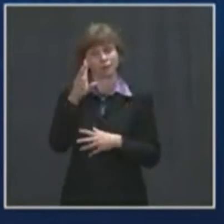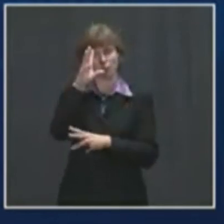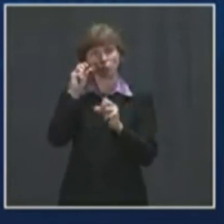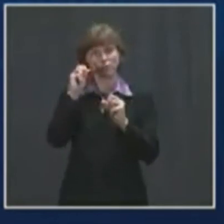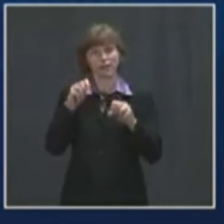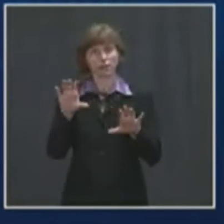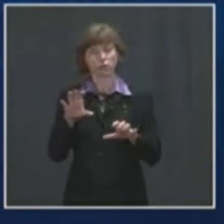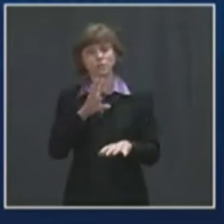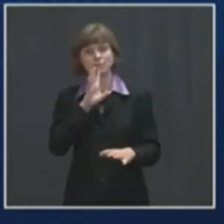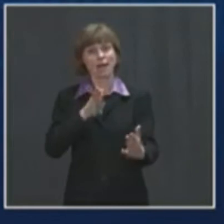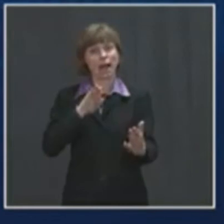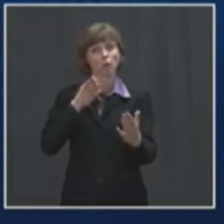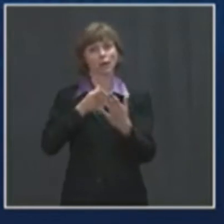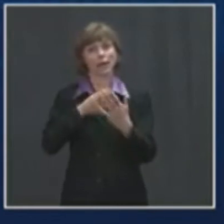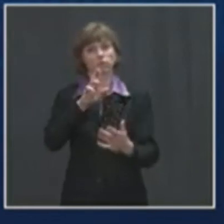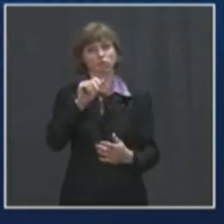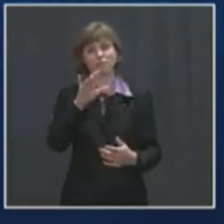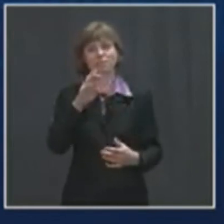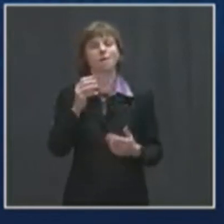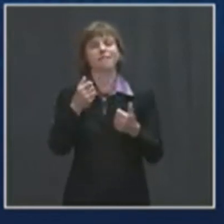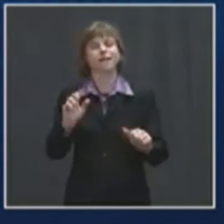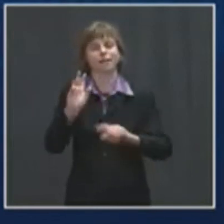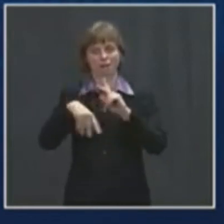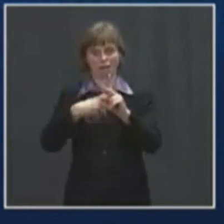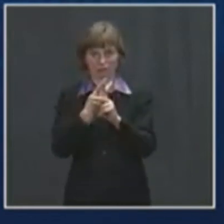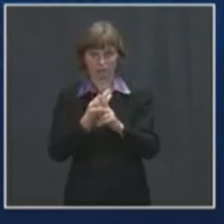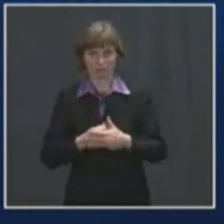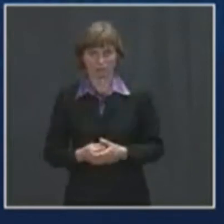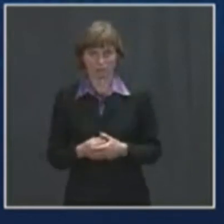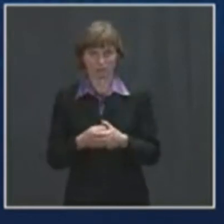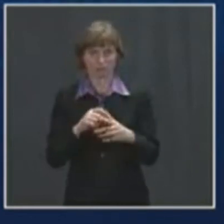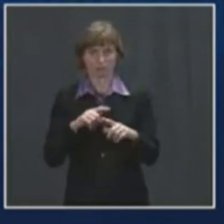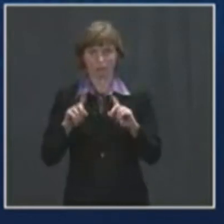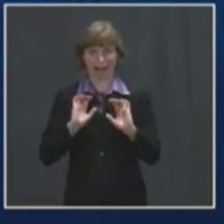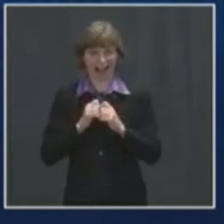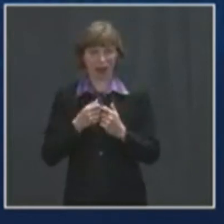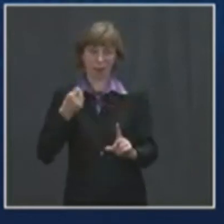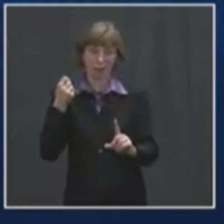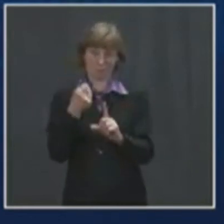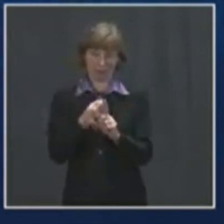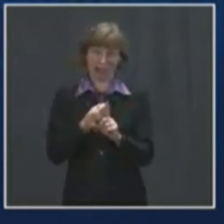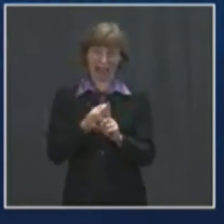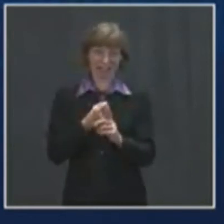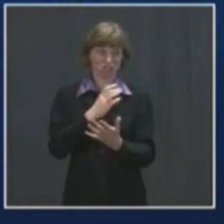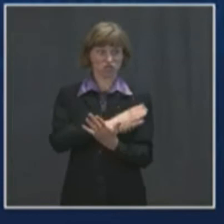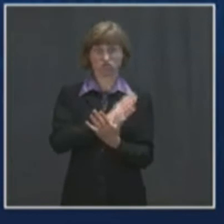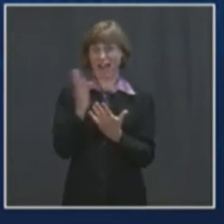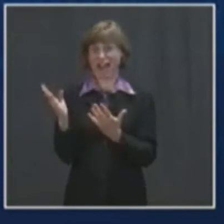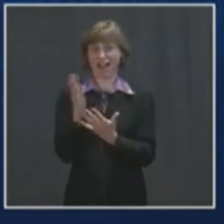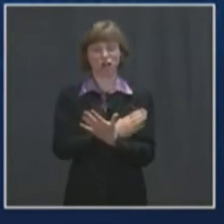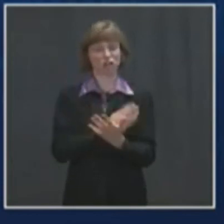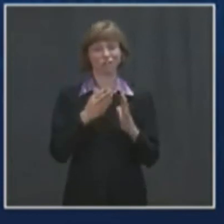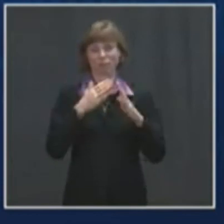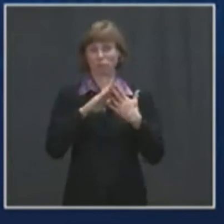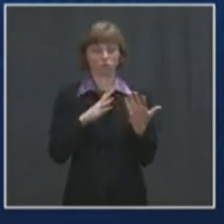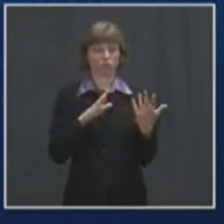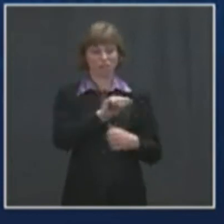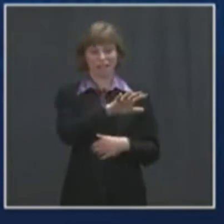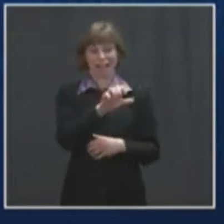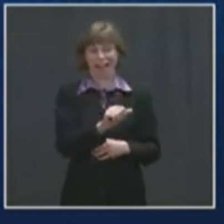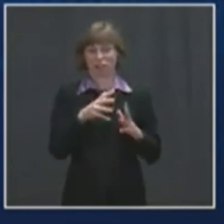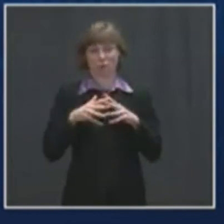out against racism of any form, but also how it impacts a range of communities. Asian Americans, of course, communities